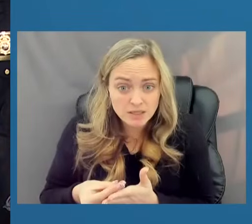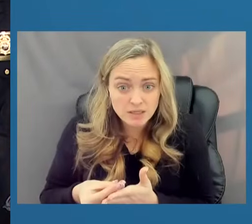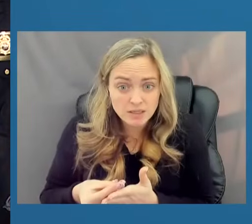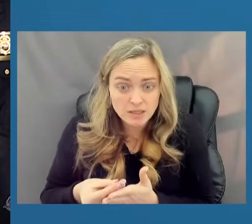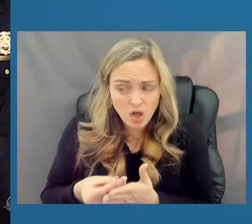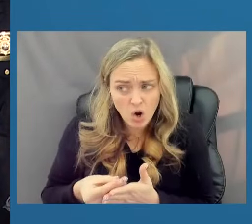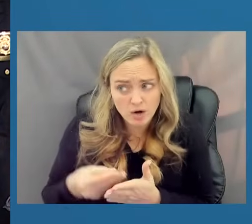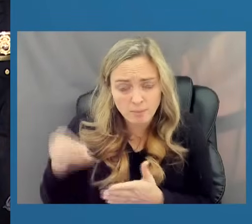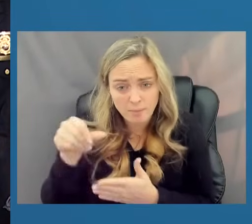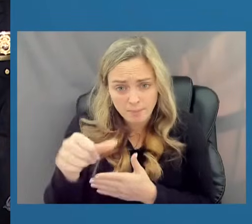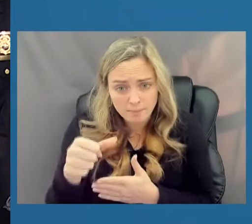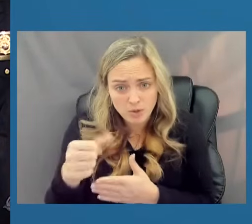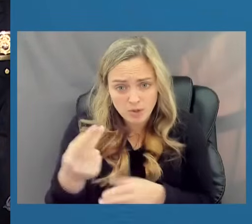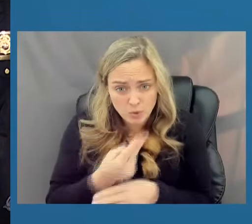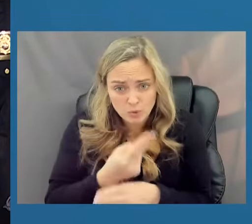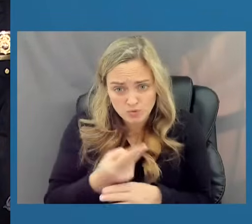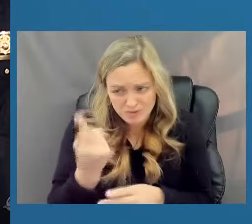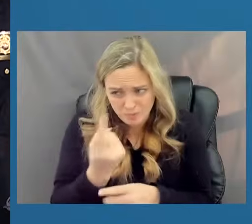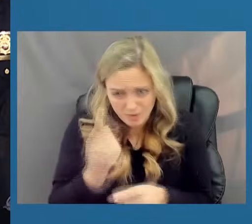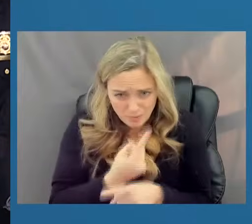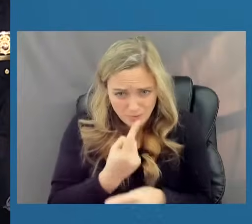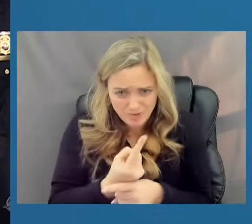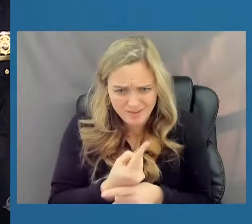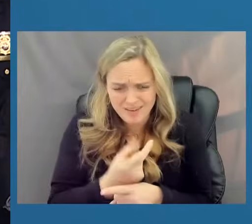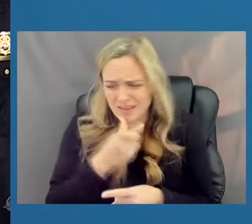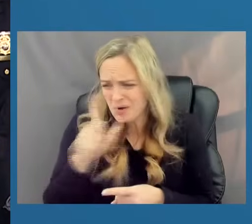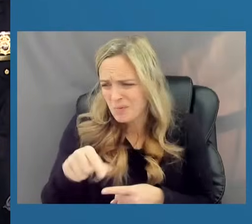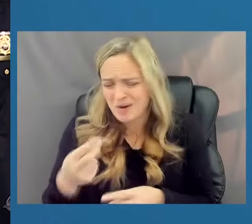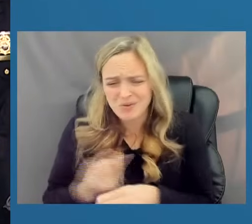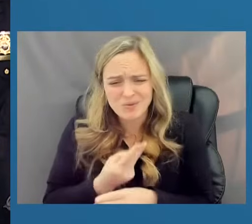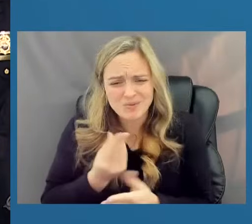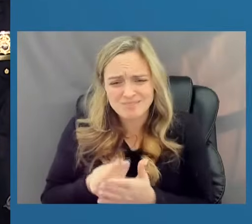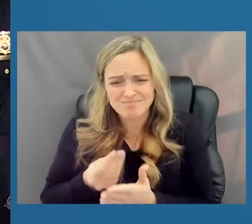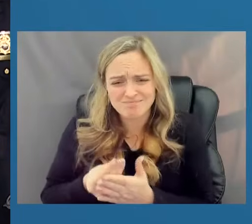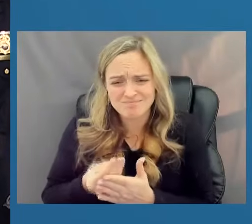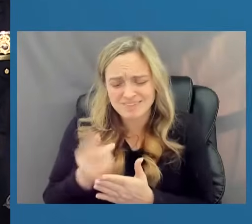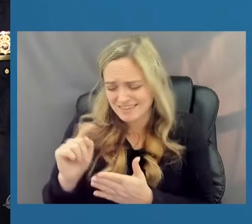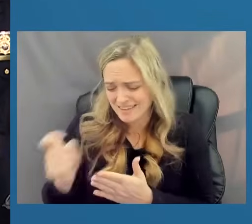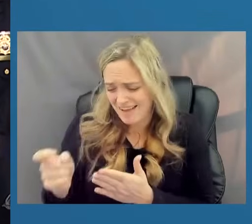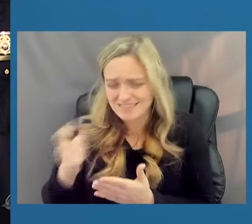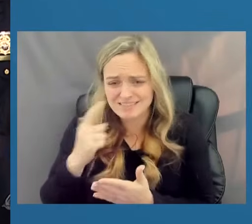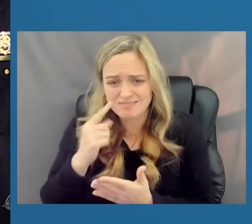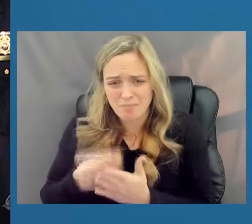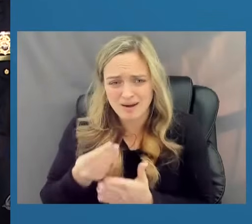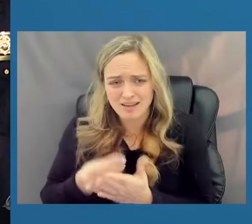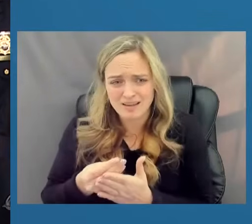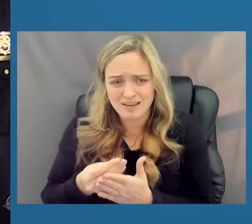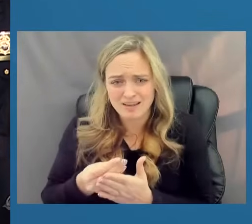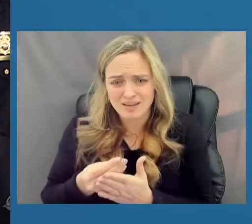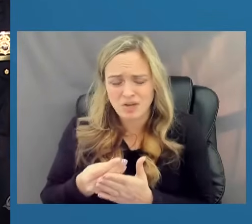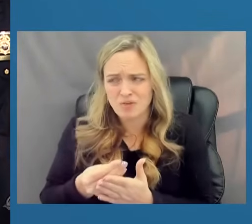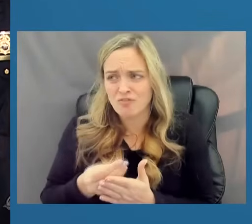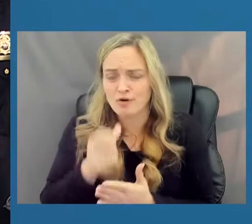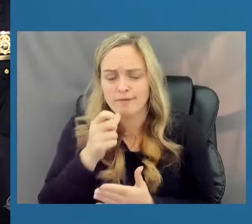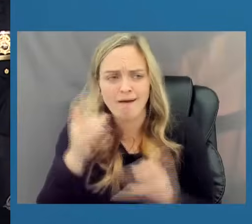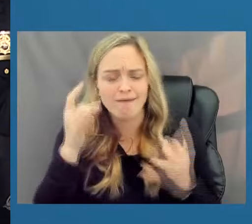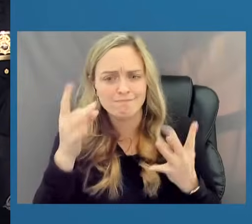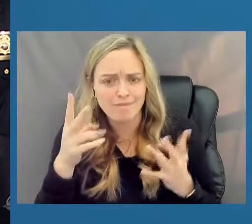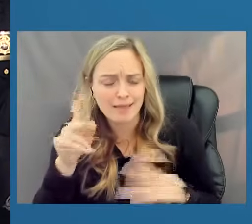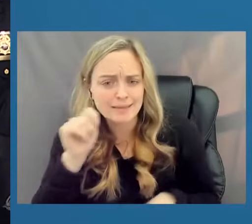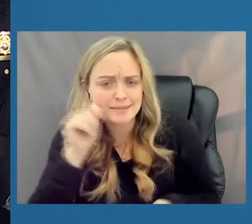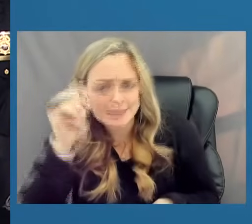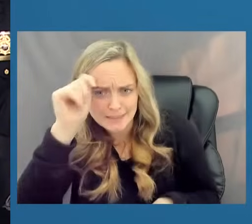wisely. I don't think they want them using tax dollars to abduct nonviolent teenagers in their high